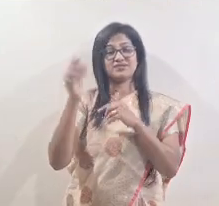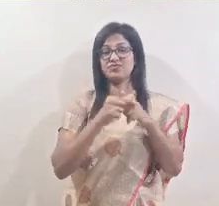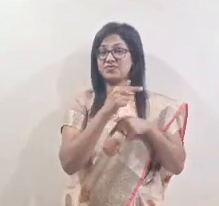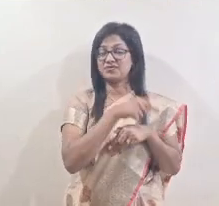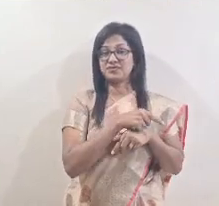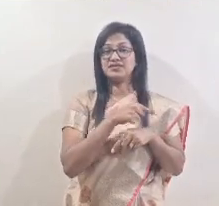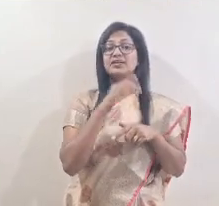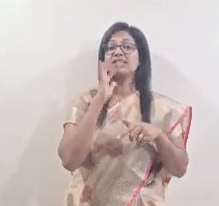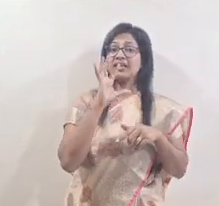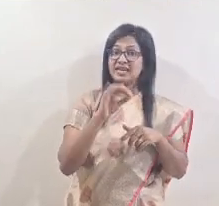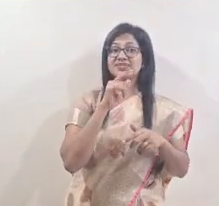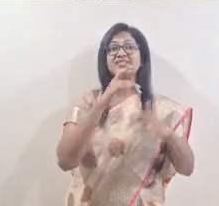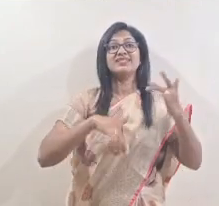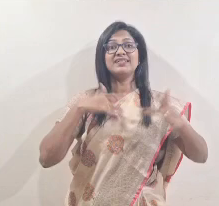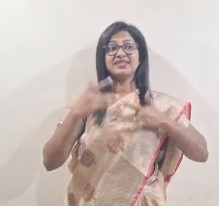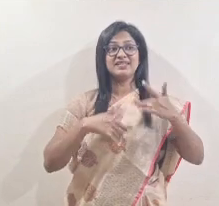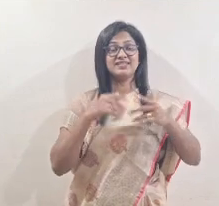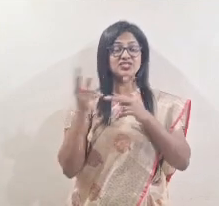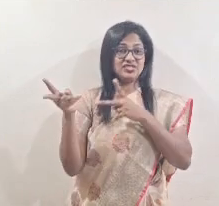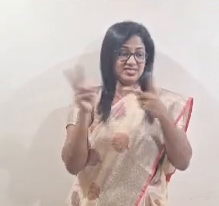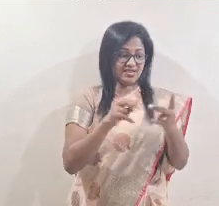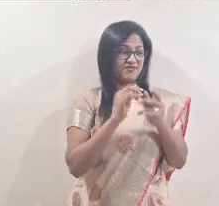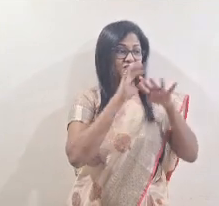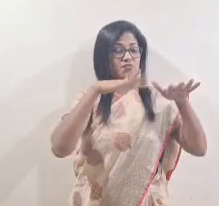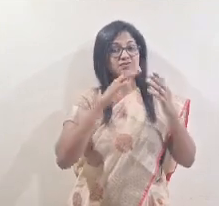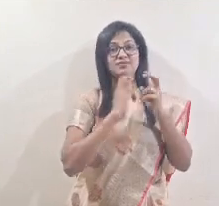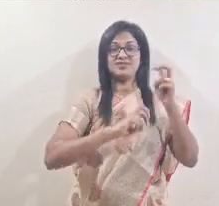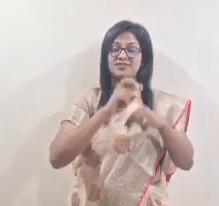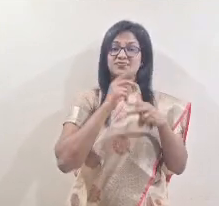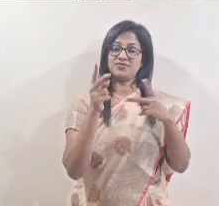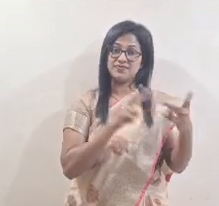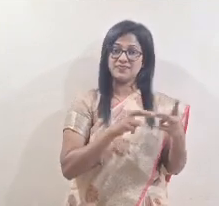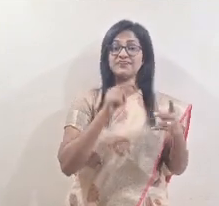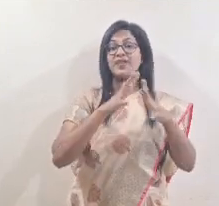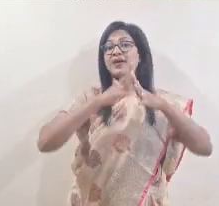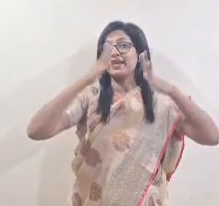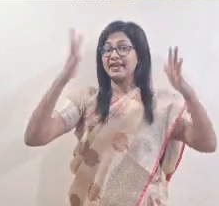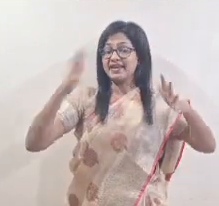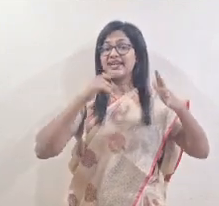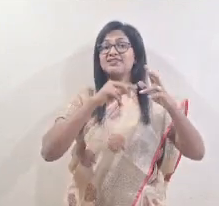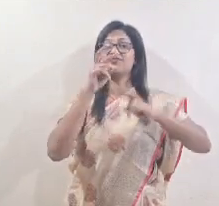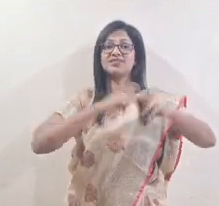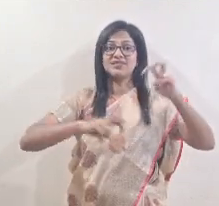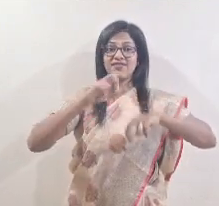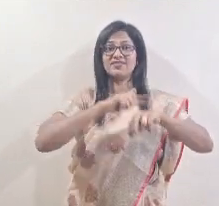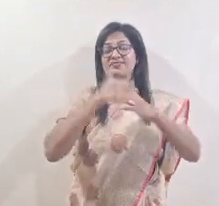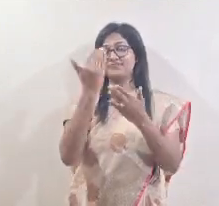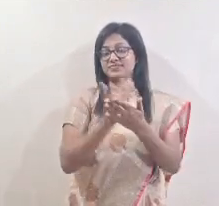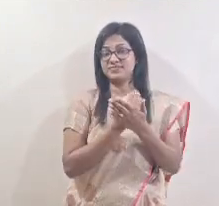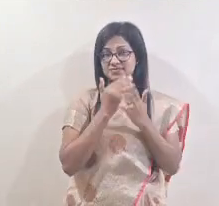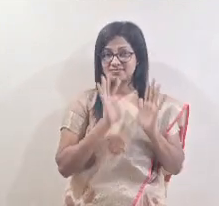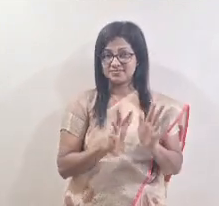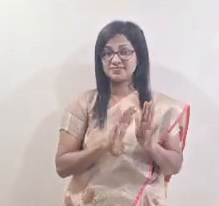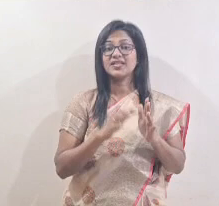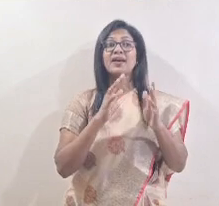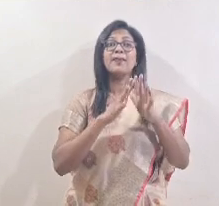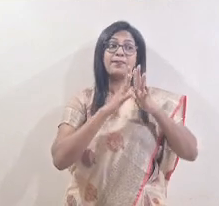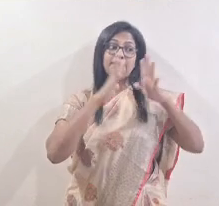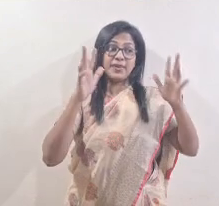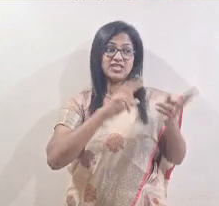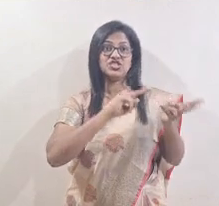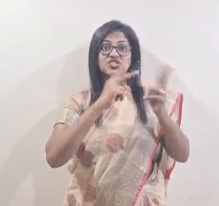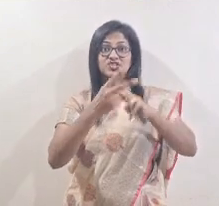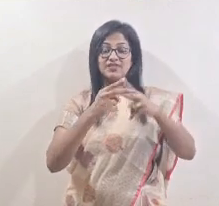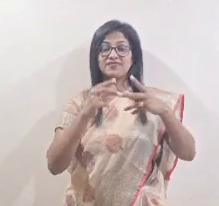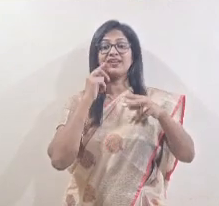actually interested to shift to water transport. And there is a great amount of travel time saved. The major shift is observed